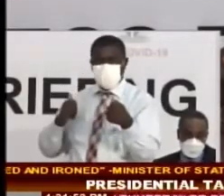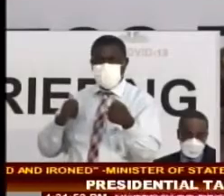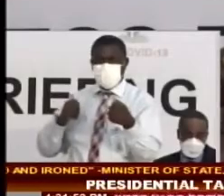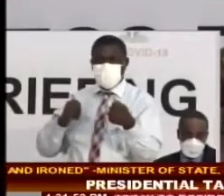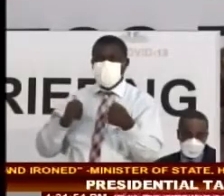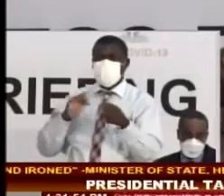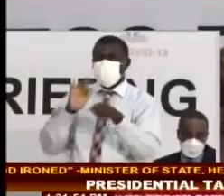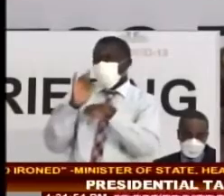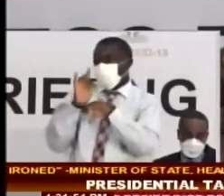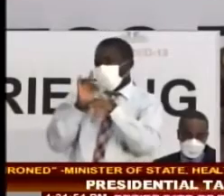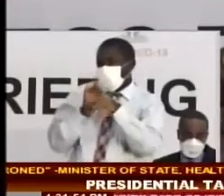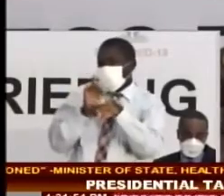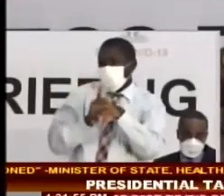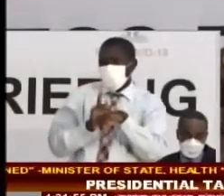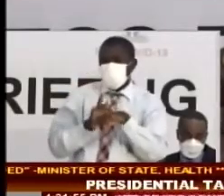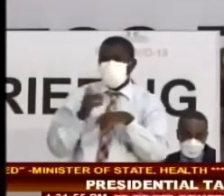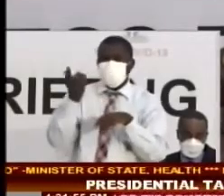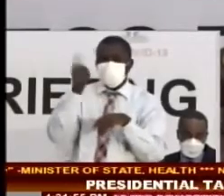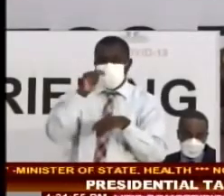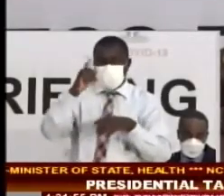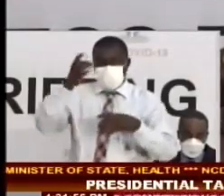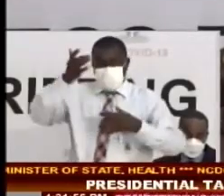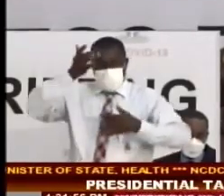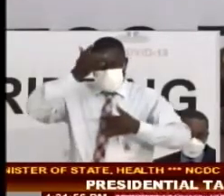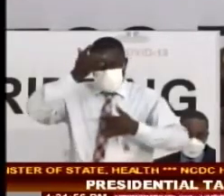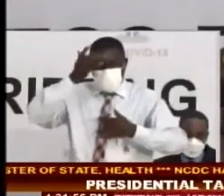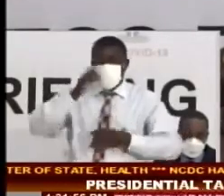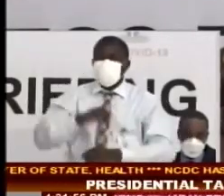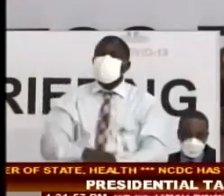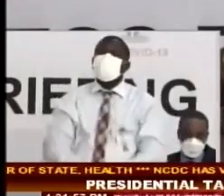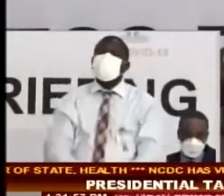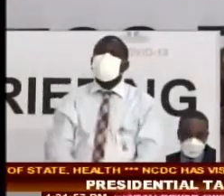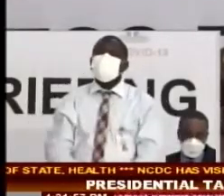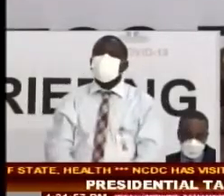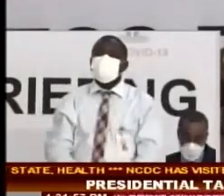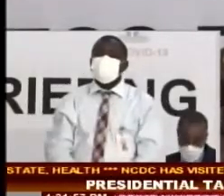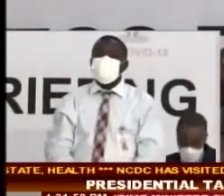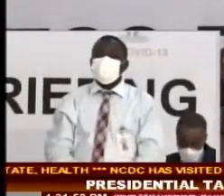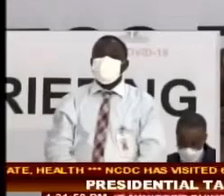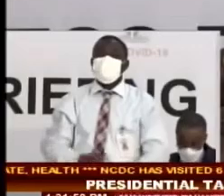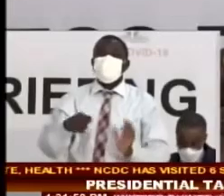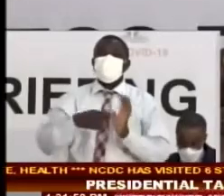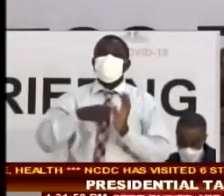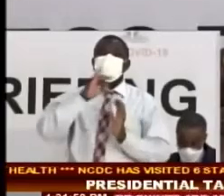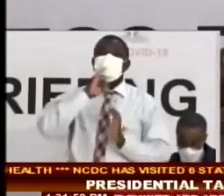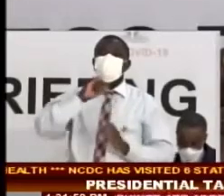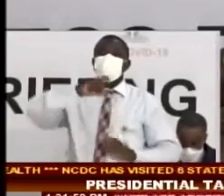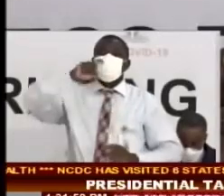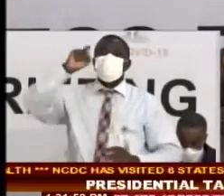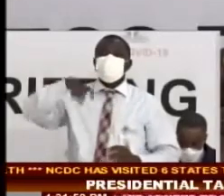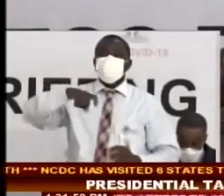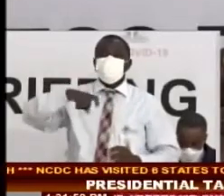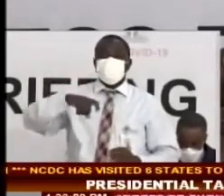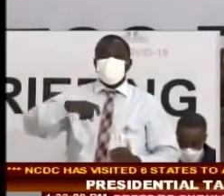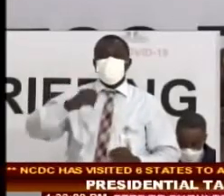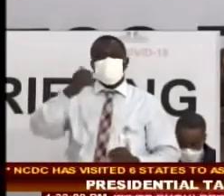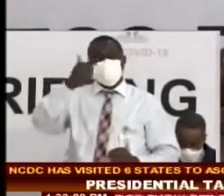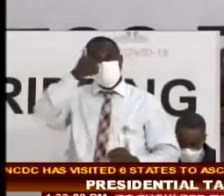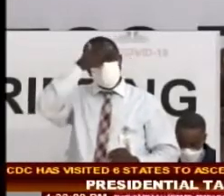contracting the disease. This is necessary because in the absence